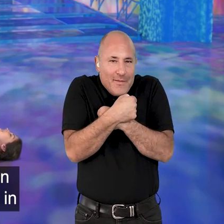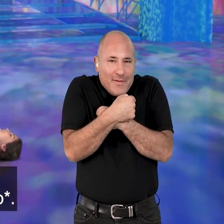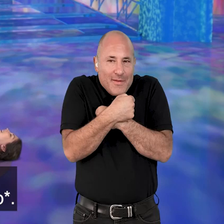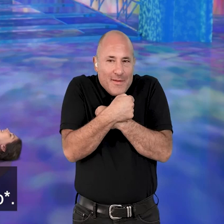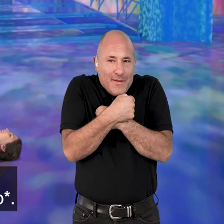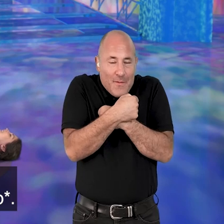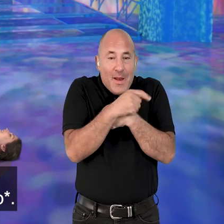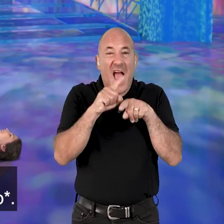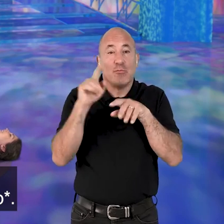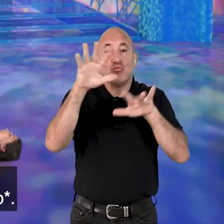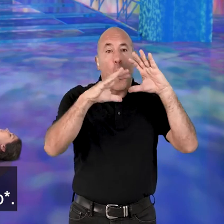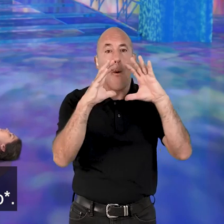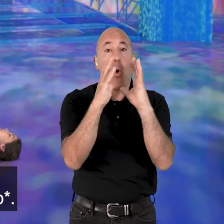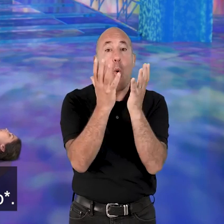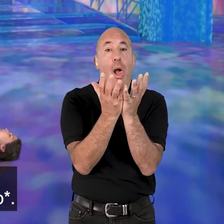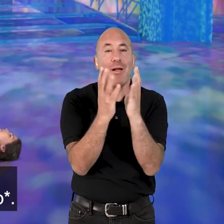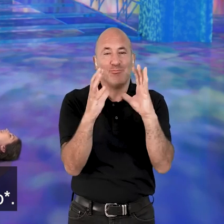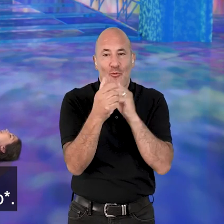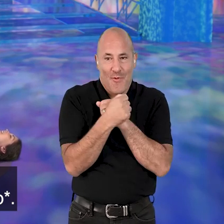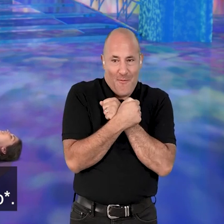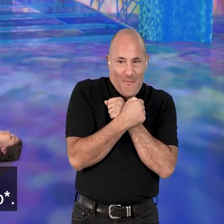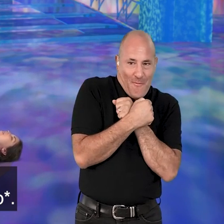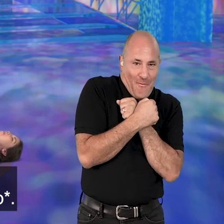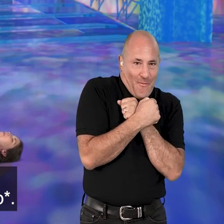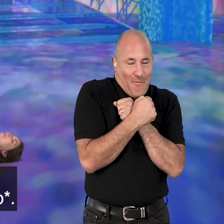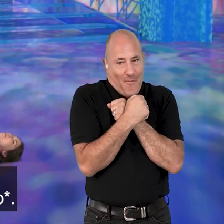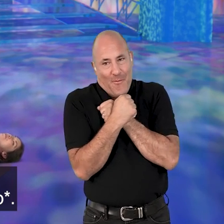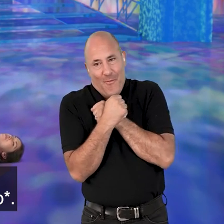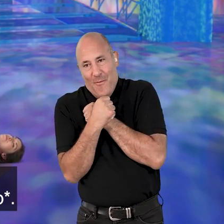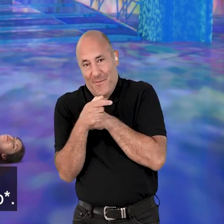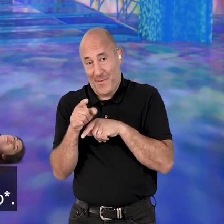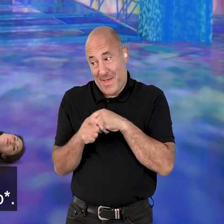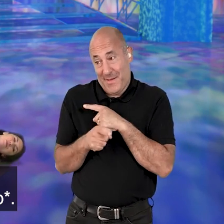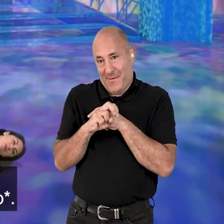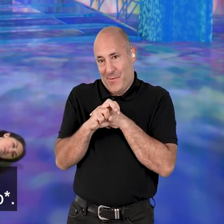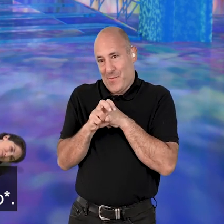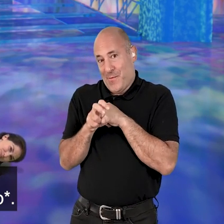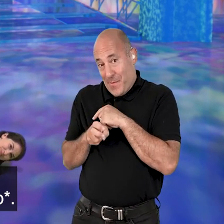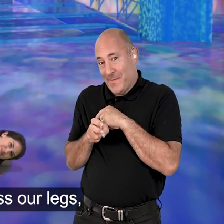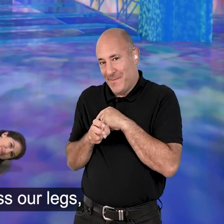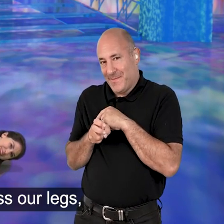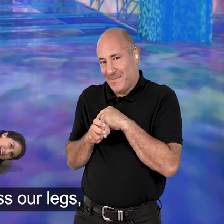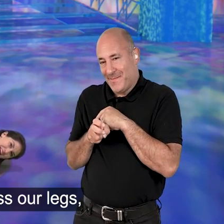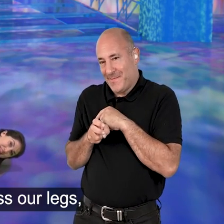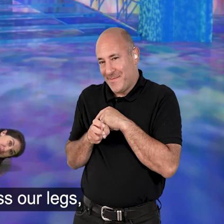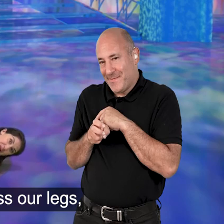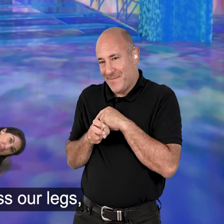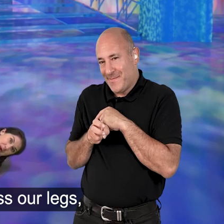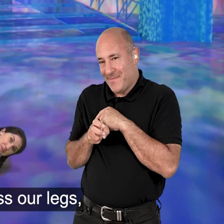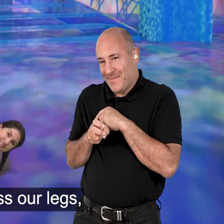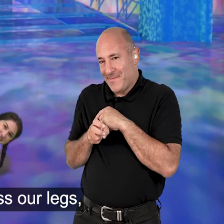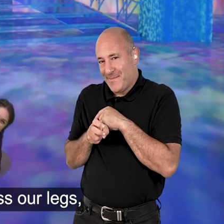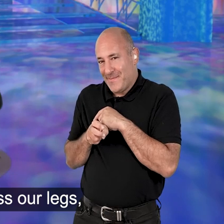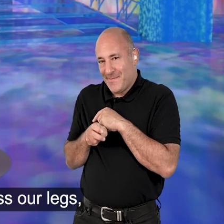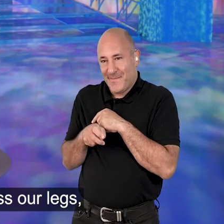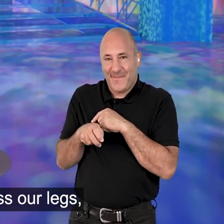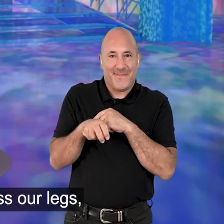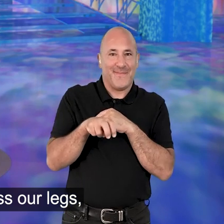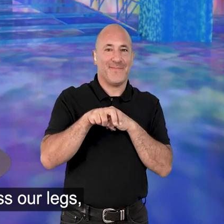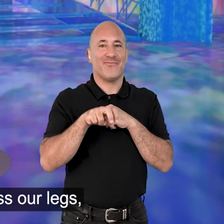hugging them in tightly and rolling over like a little snowball. Ooh. Then we come up to